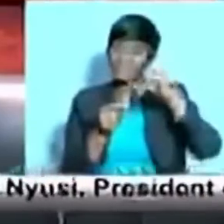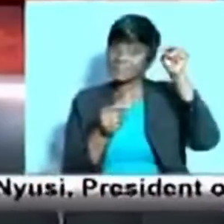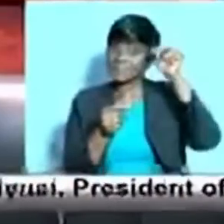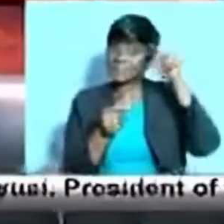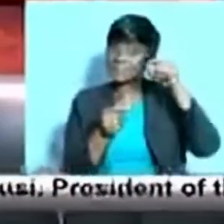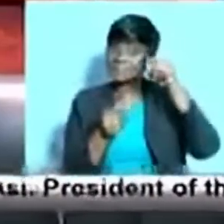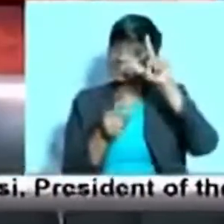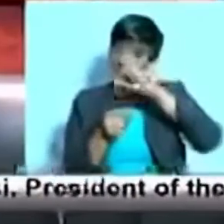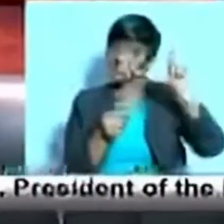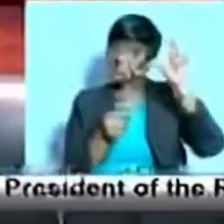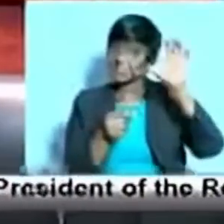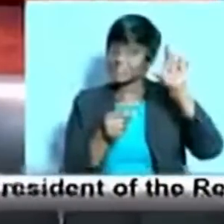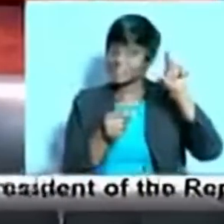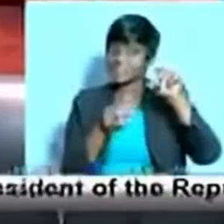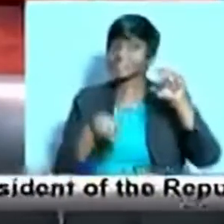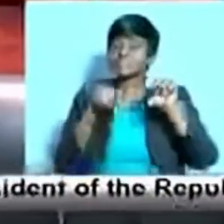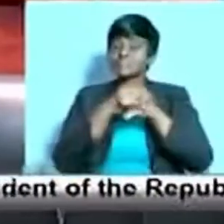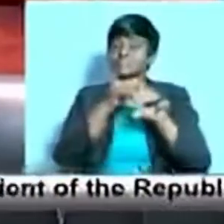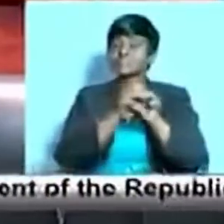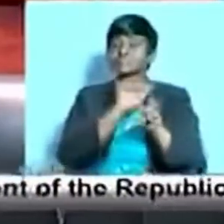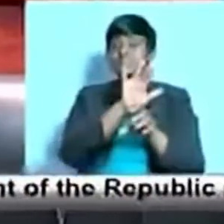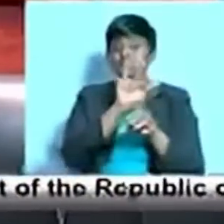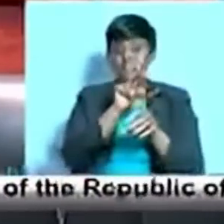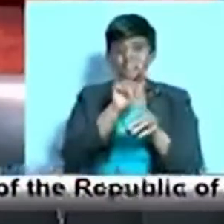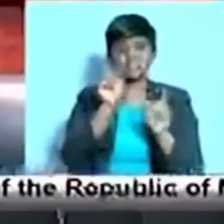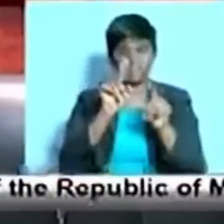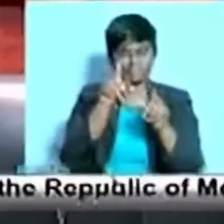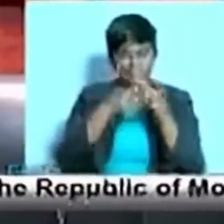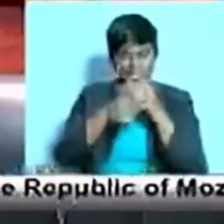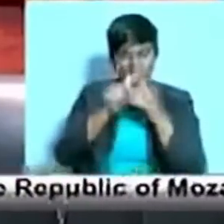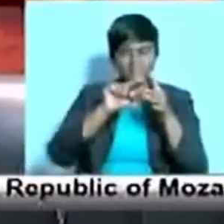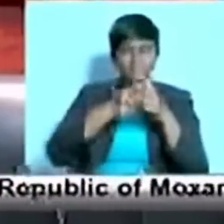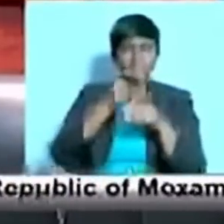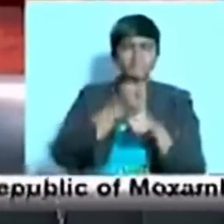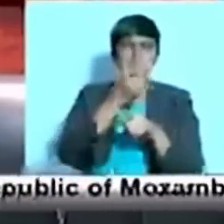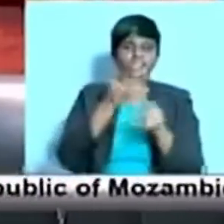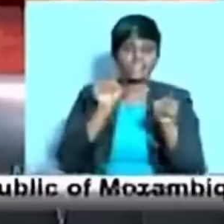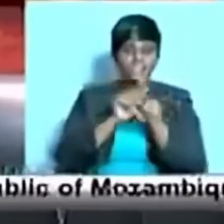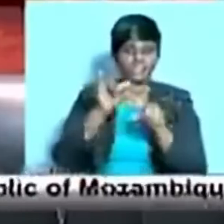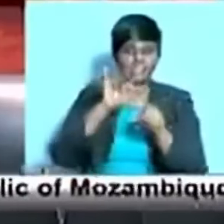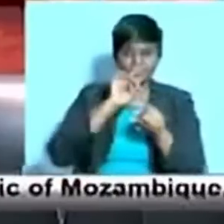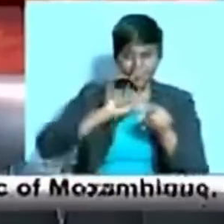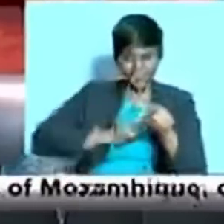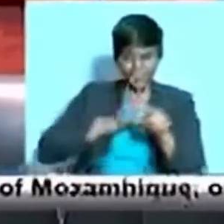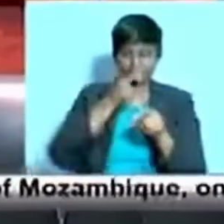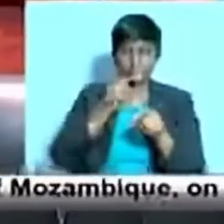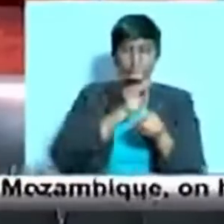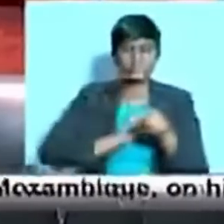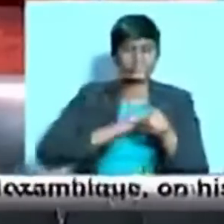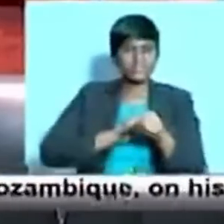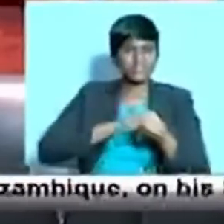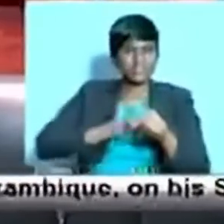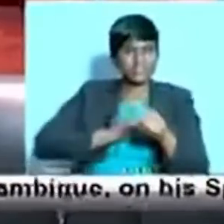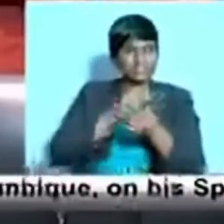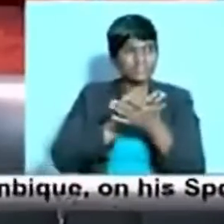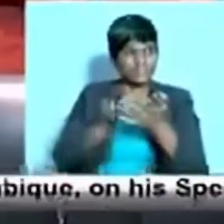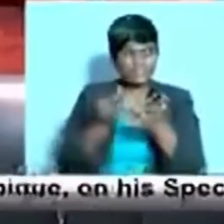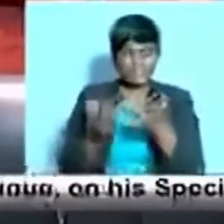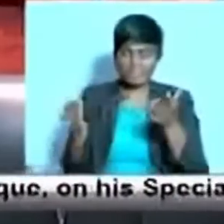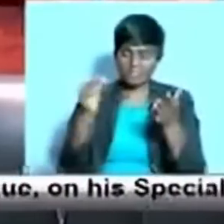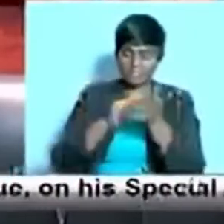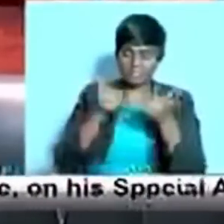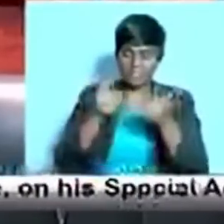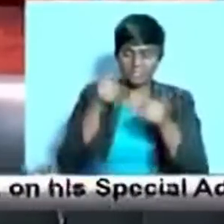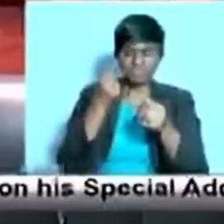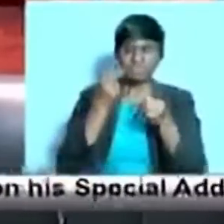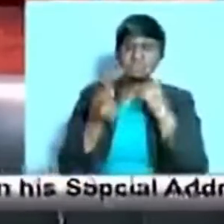think Luapula included. That is where you should start from. That indeed we apologize, we failed. then you will